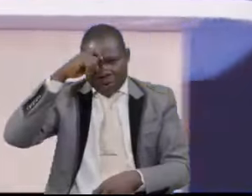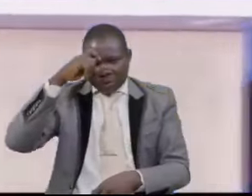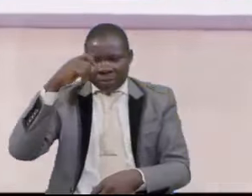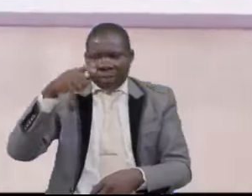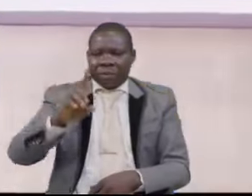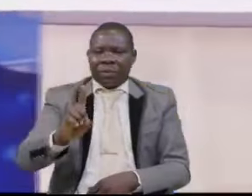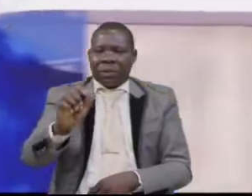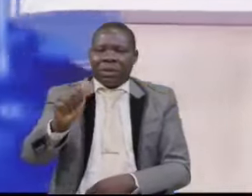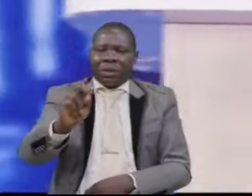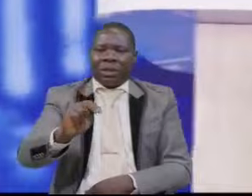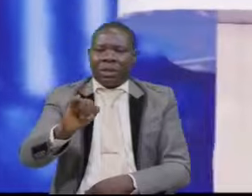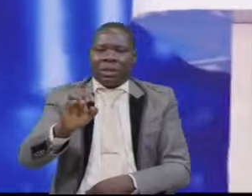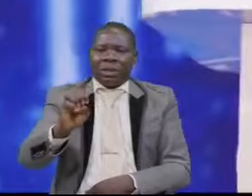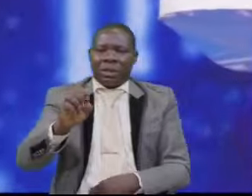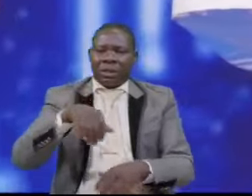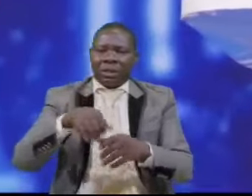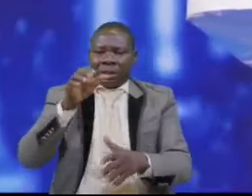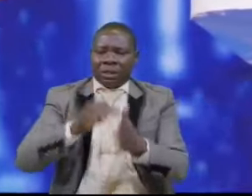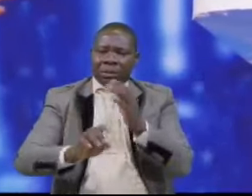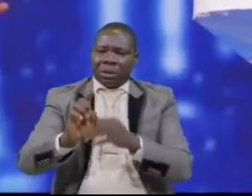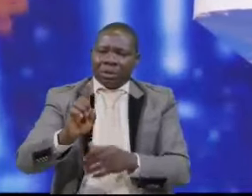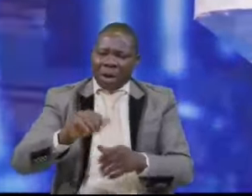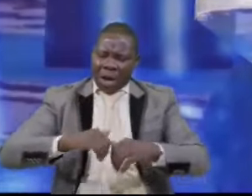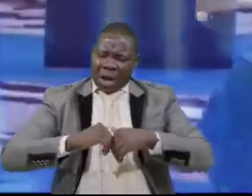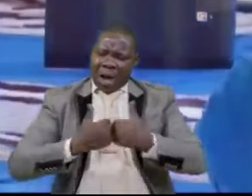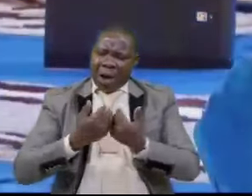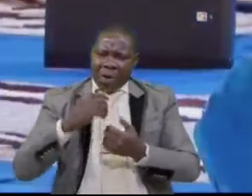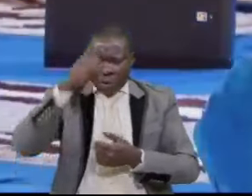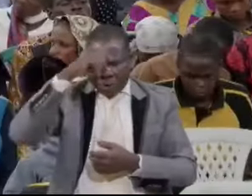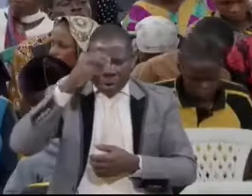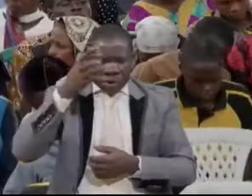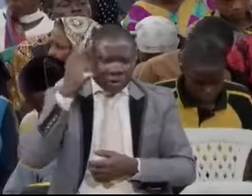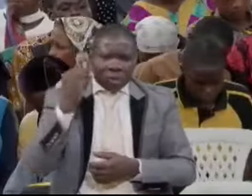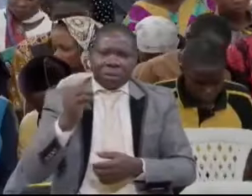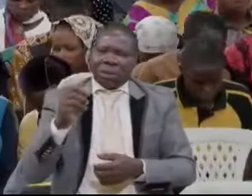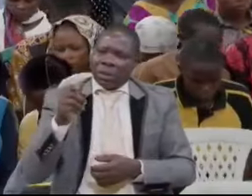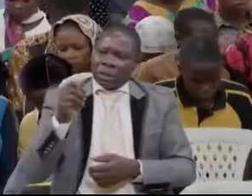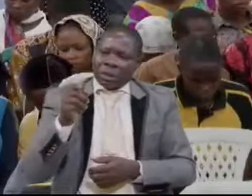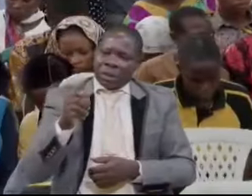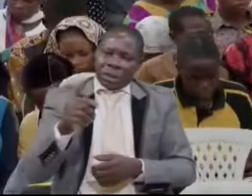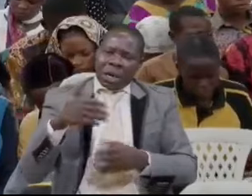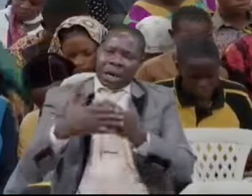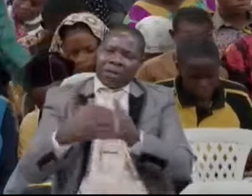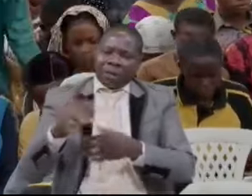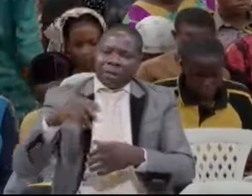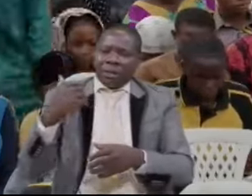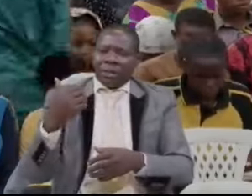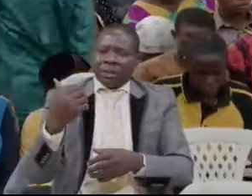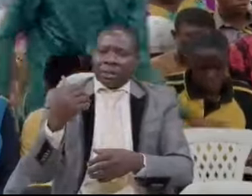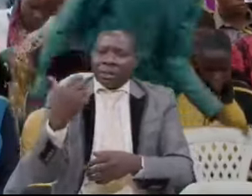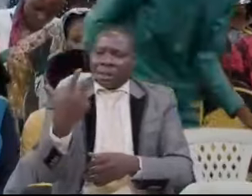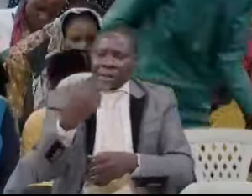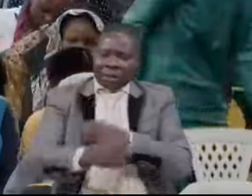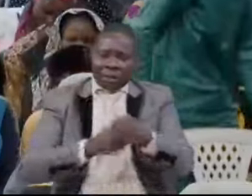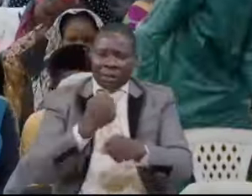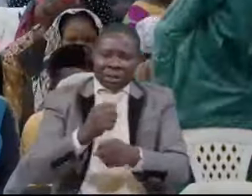How wise was he? And then at the end of the 3 years training, 10 times wiser. And then